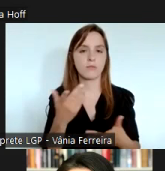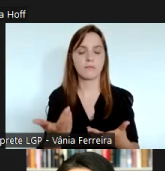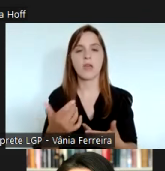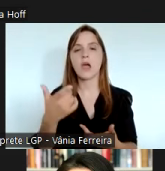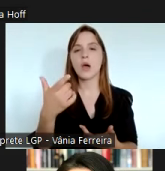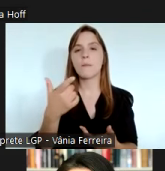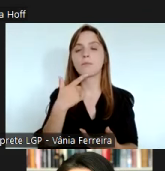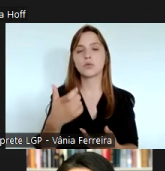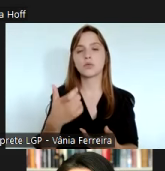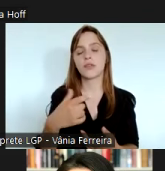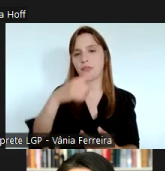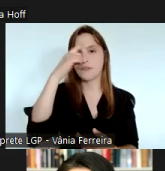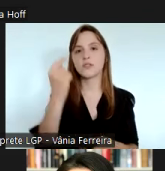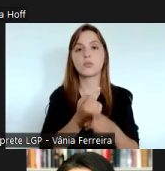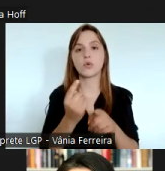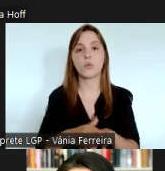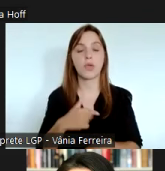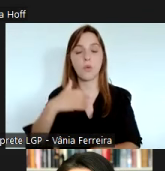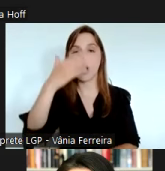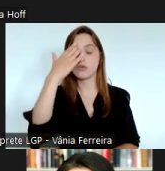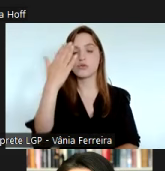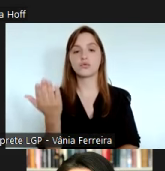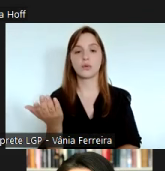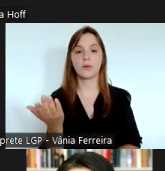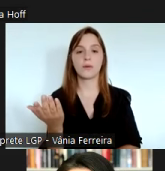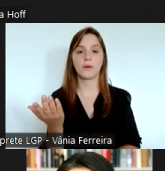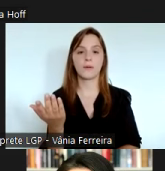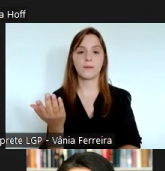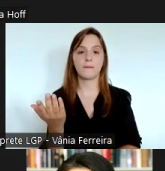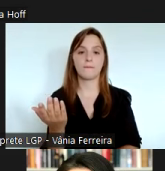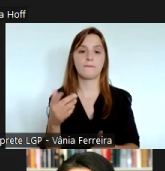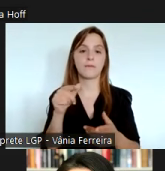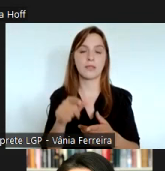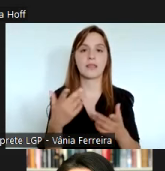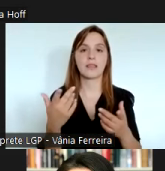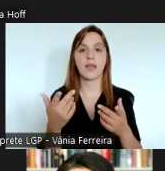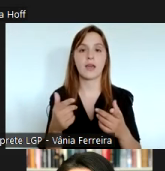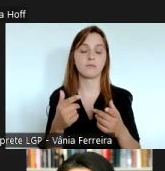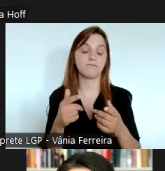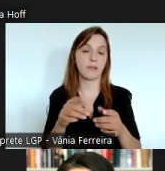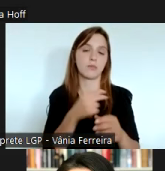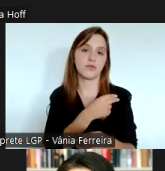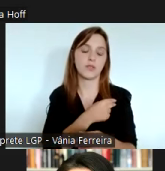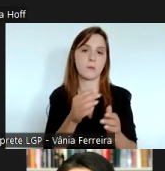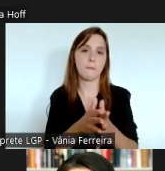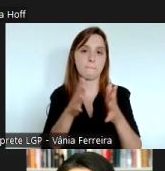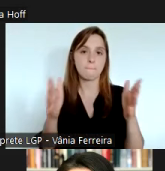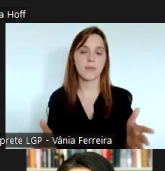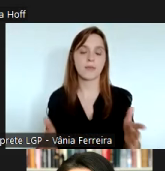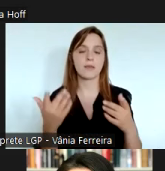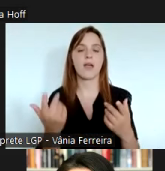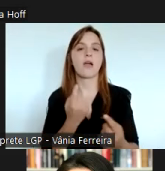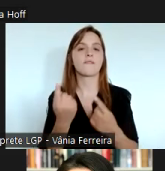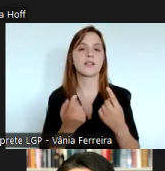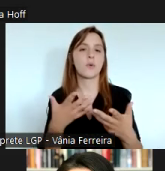say, because I think the LMU is a very, very big university, and sometimes it's not as transparent